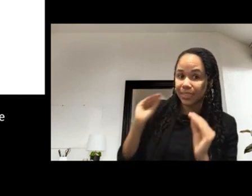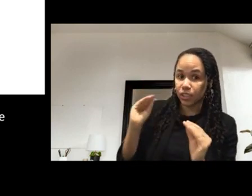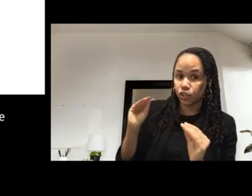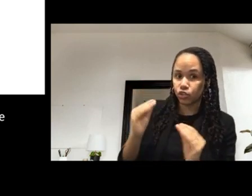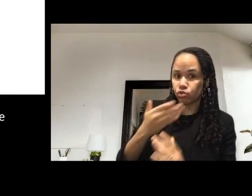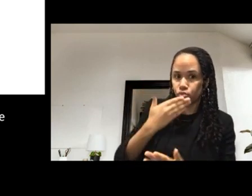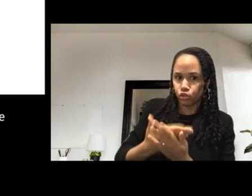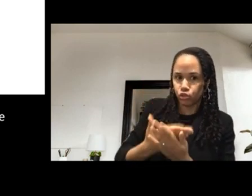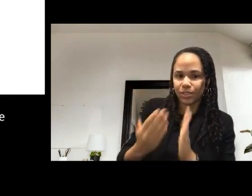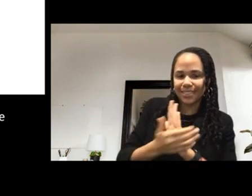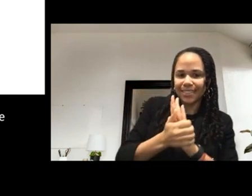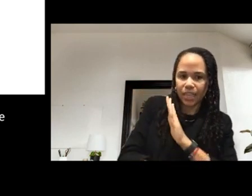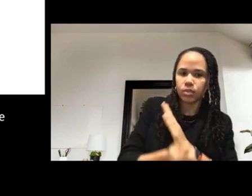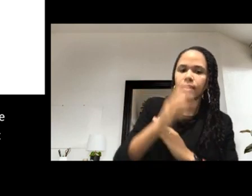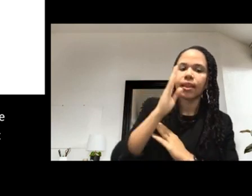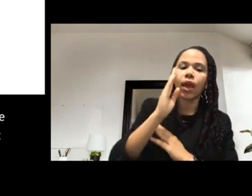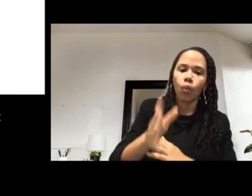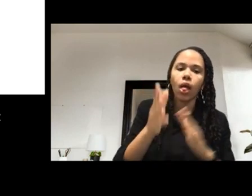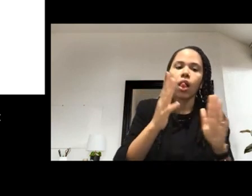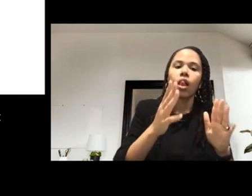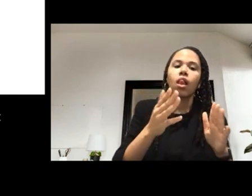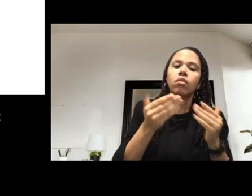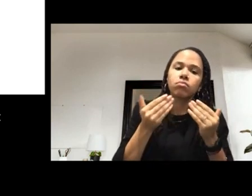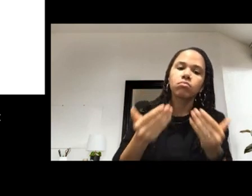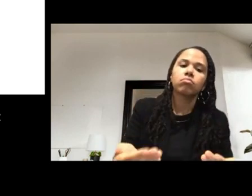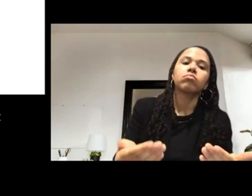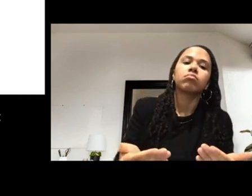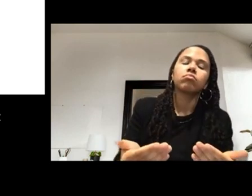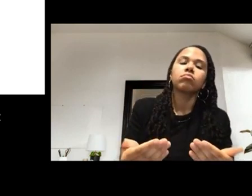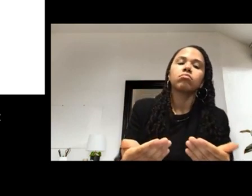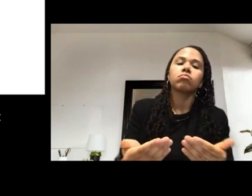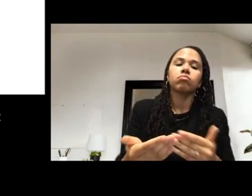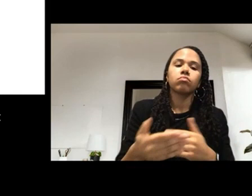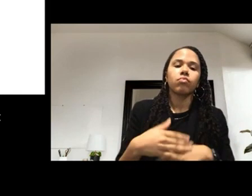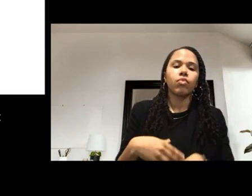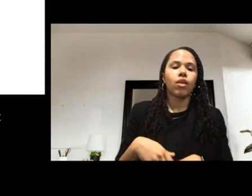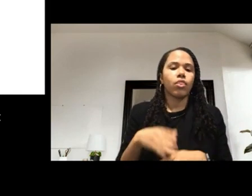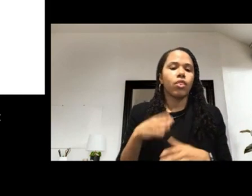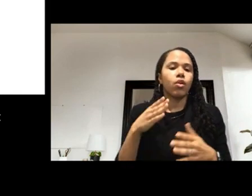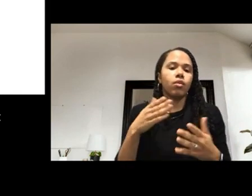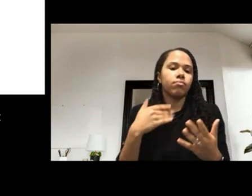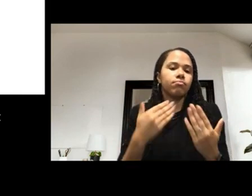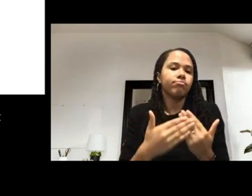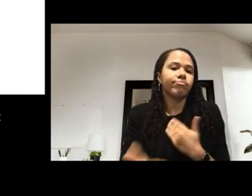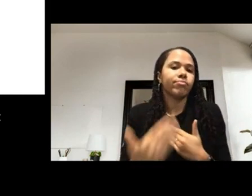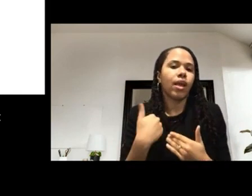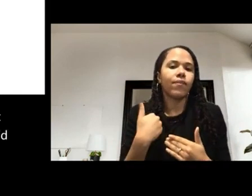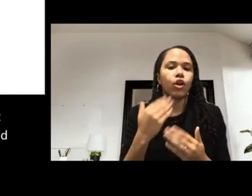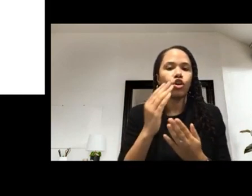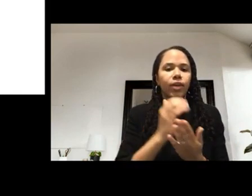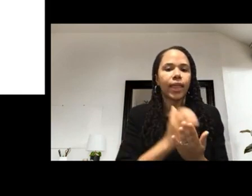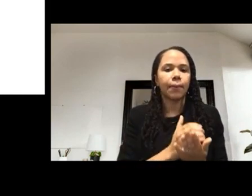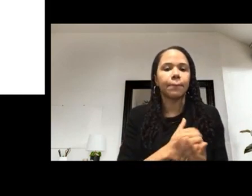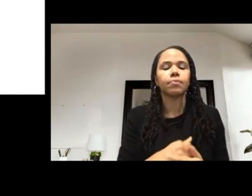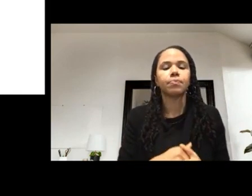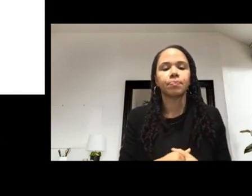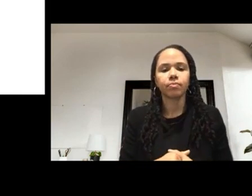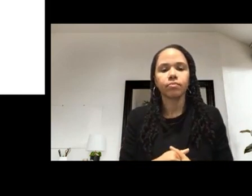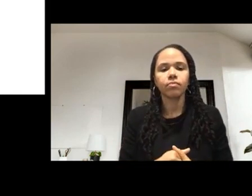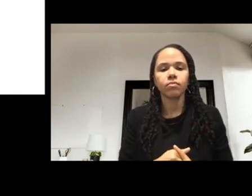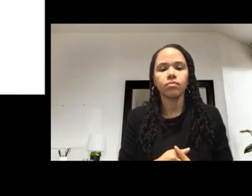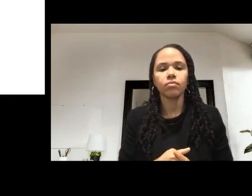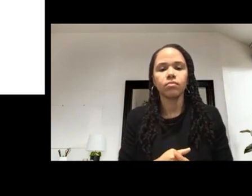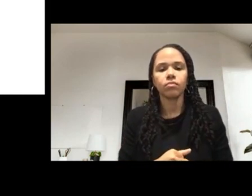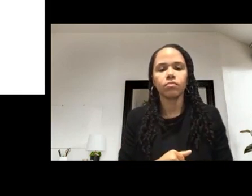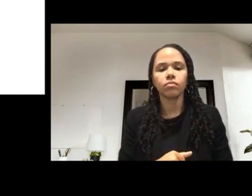skills, they're going to take that with them throughout the rest of their computer science curriculum. We did the think, pair, share, and the see one, do one, show one.